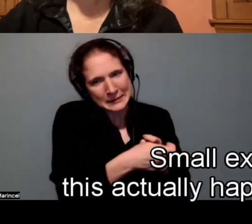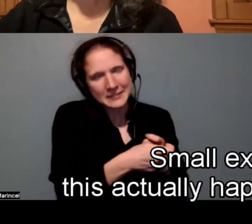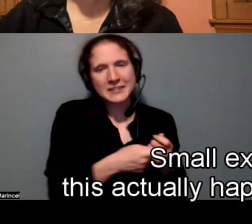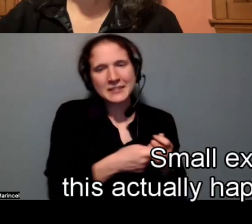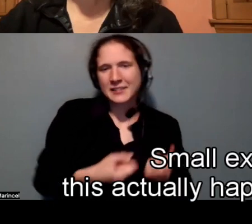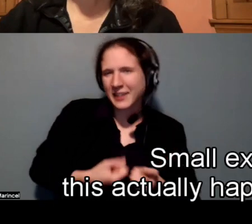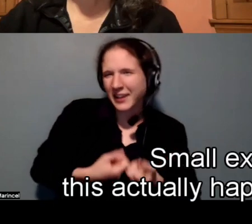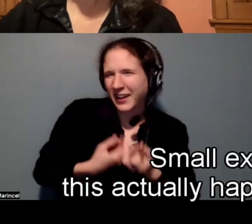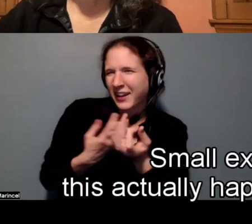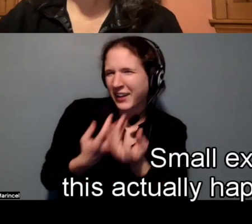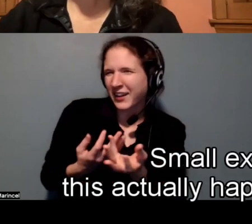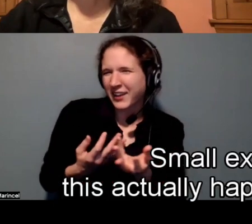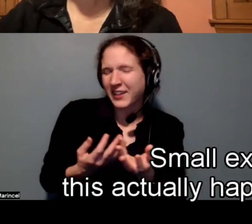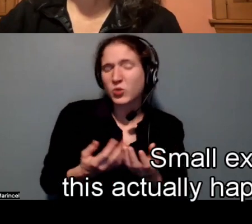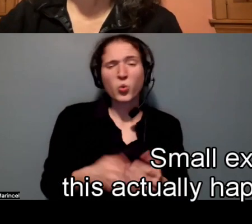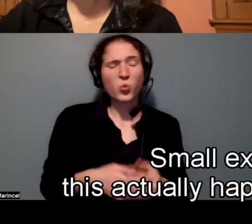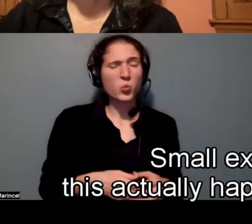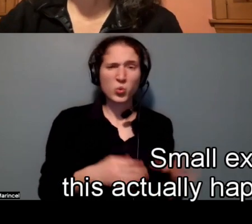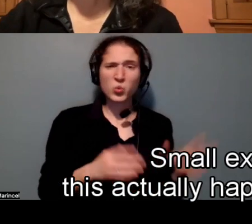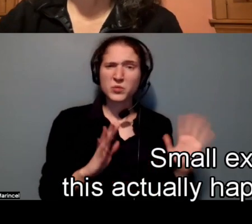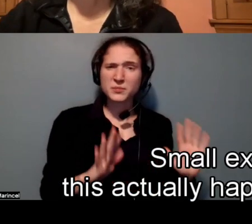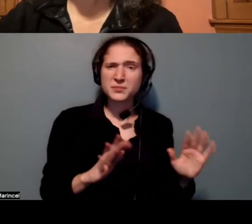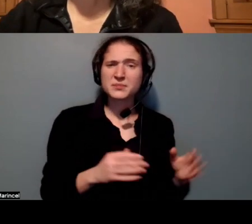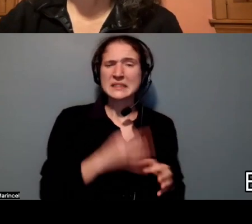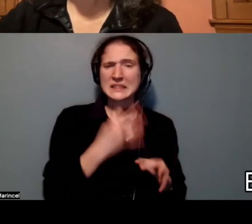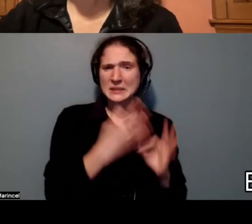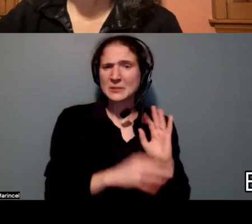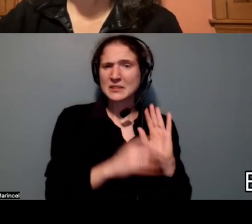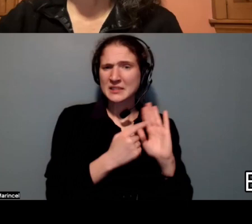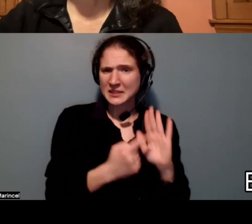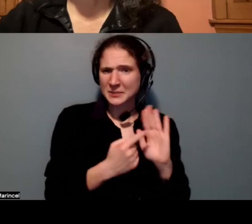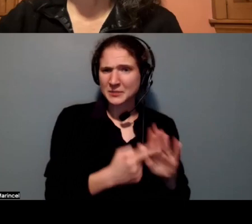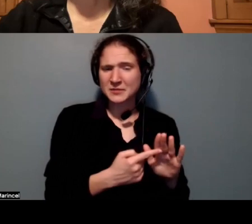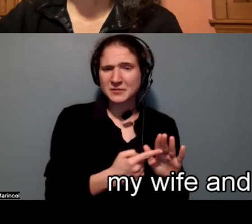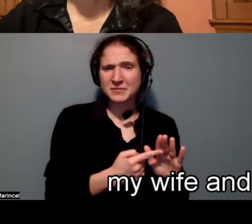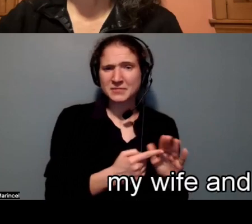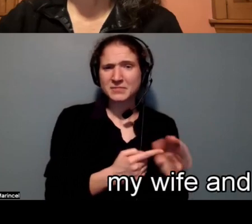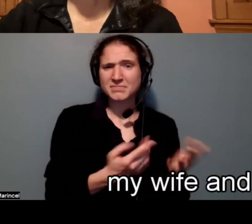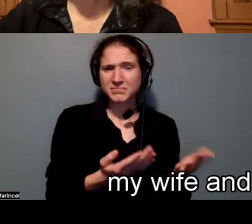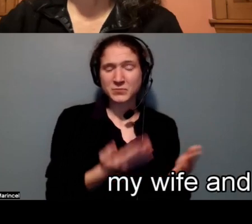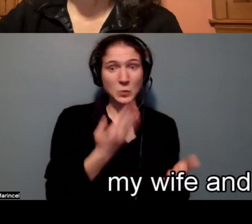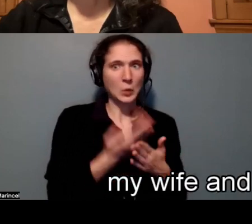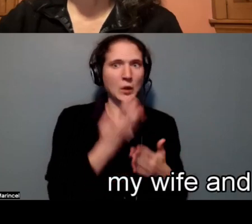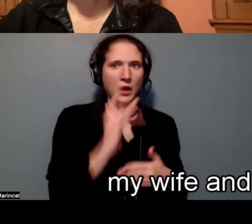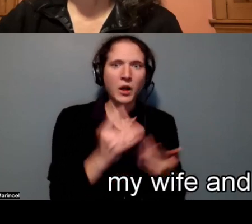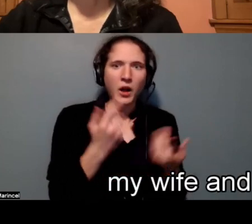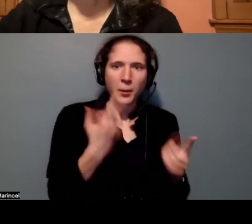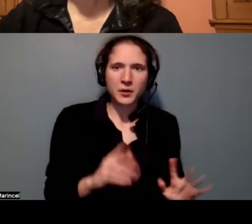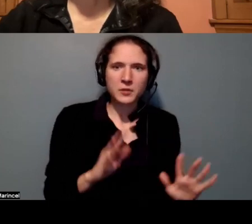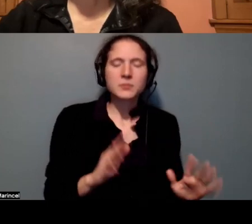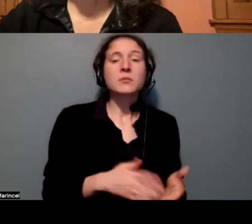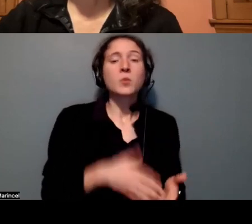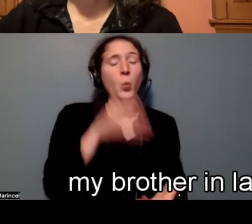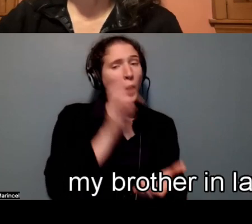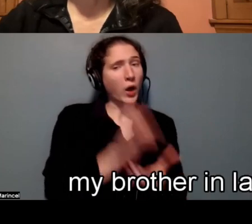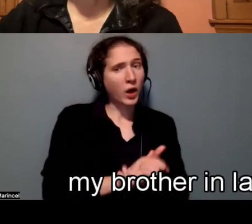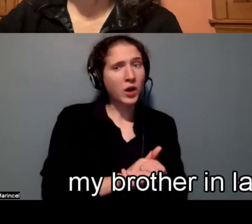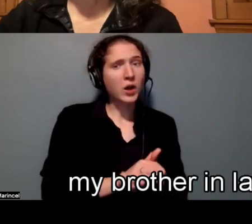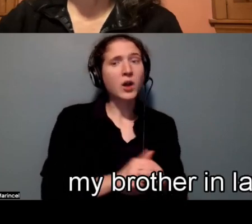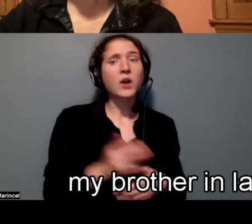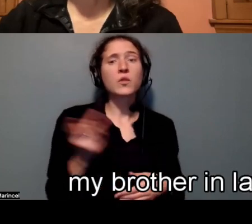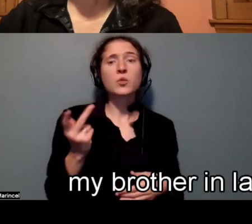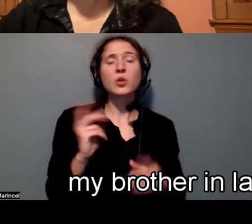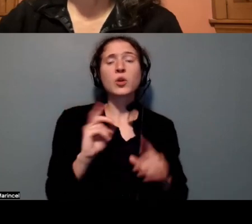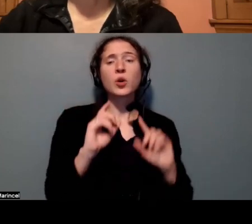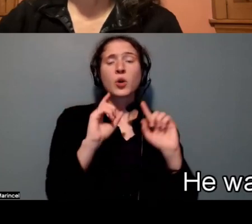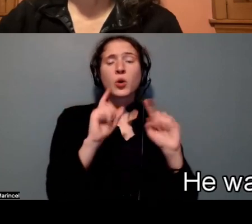small example is this actually happened by chance, but my wife and I were visiting my